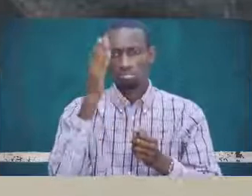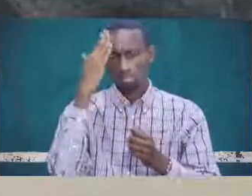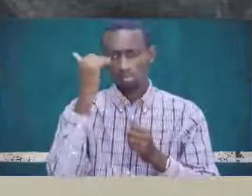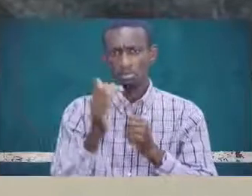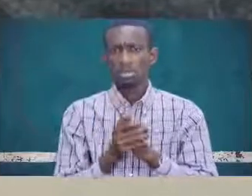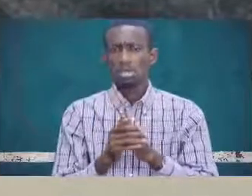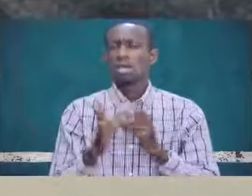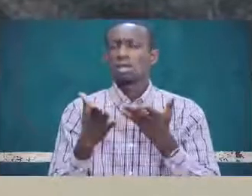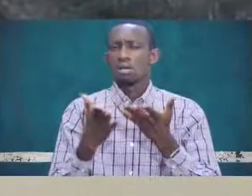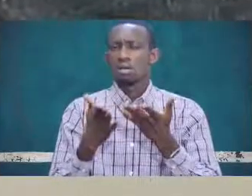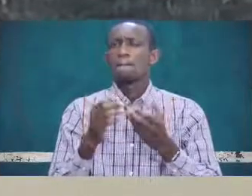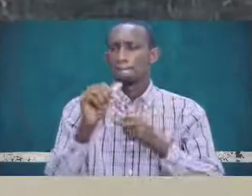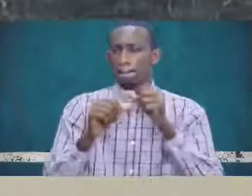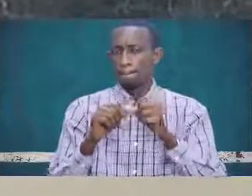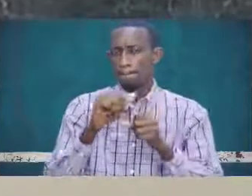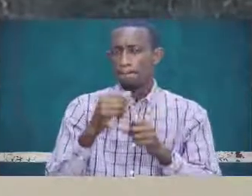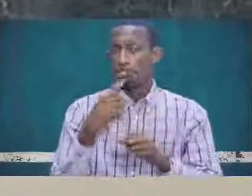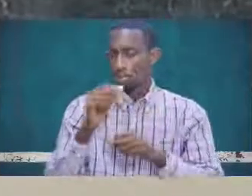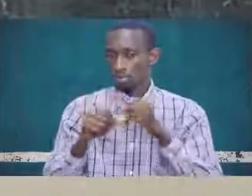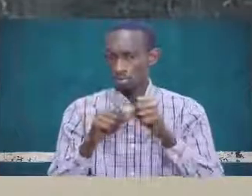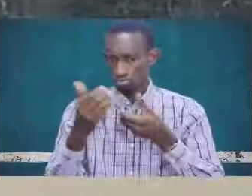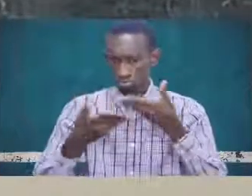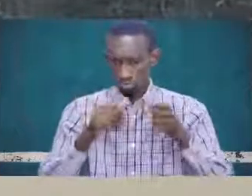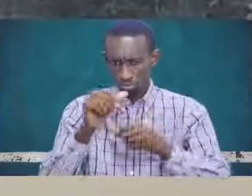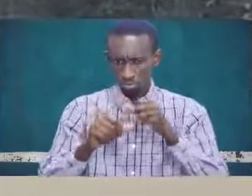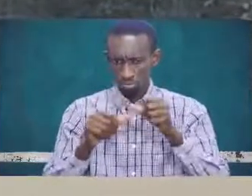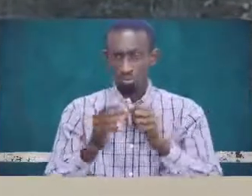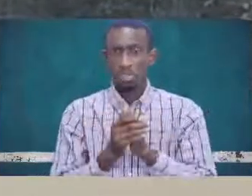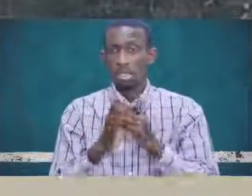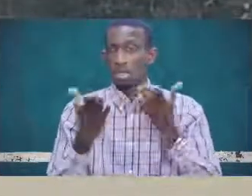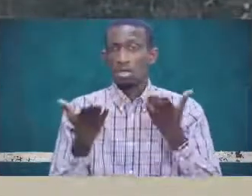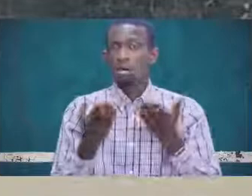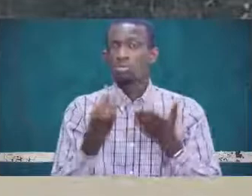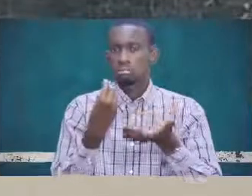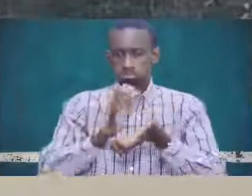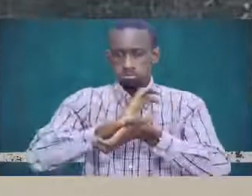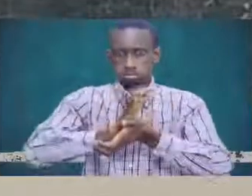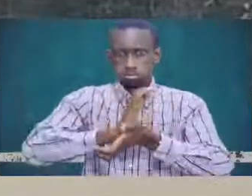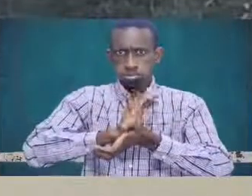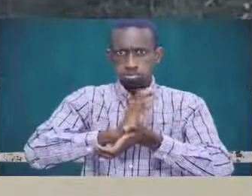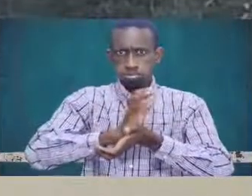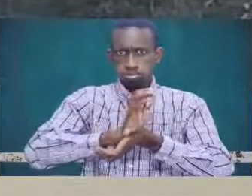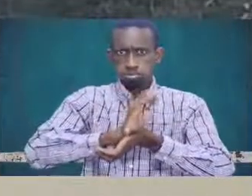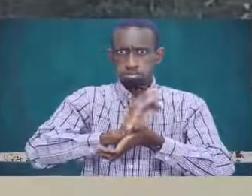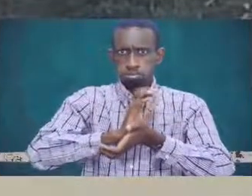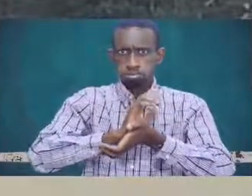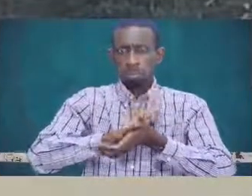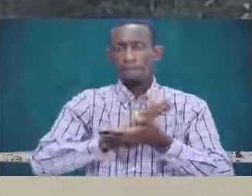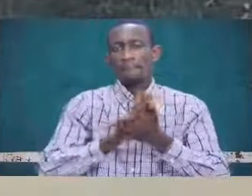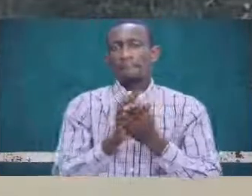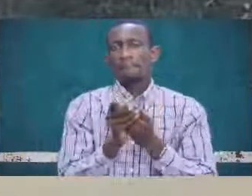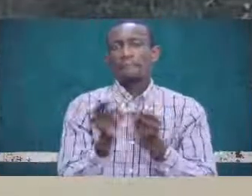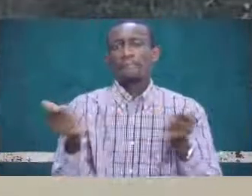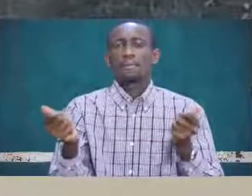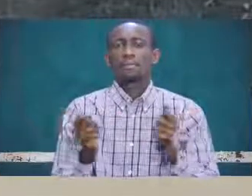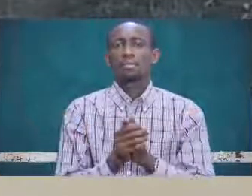digestion in the stomach. We're going to be discussing about digestion in the stomach, as well as I'm going to be mentioning about digestion in the